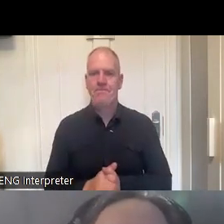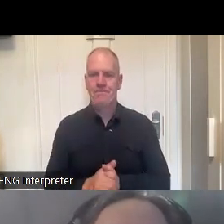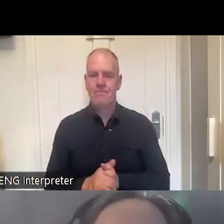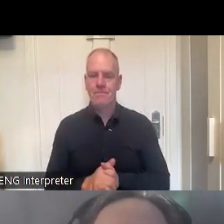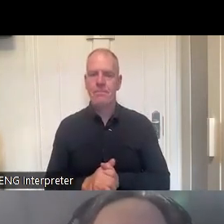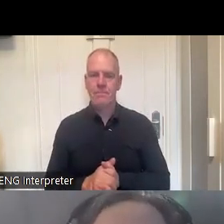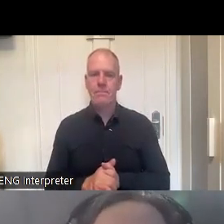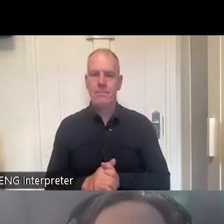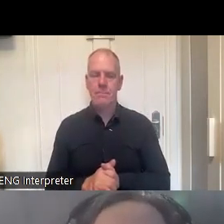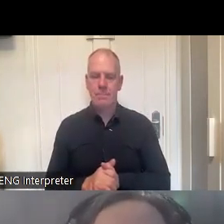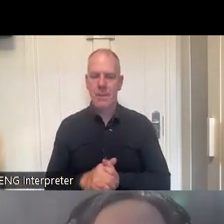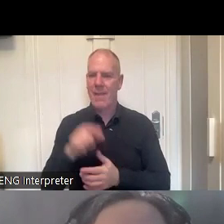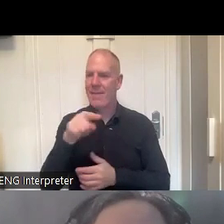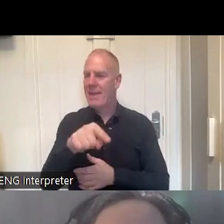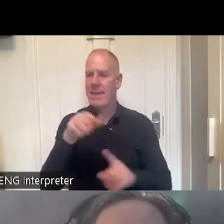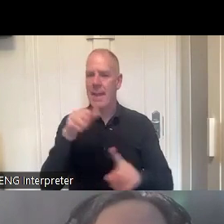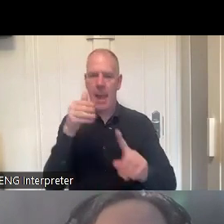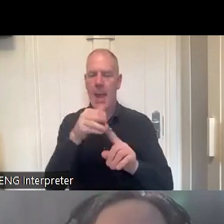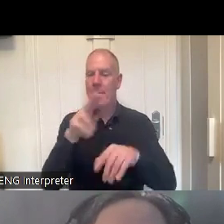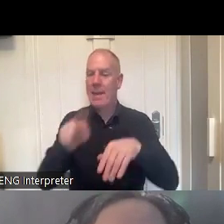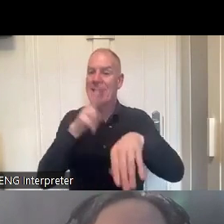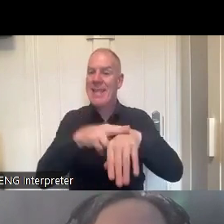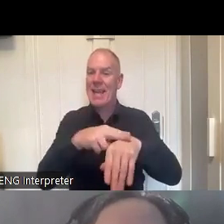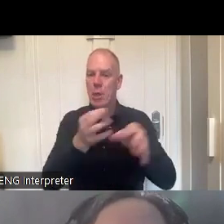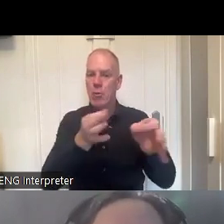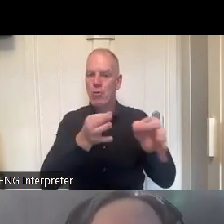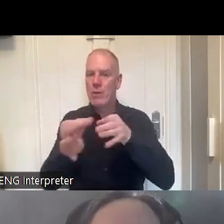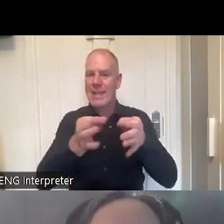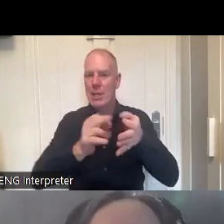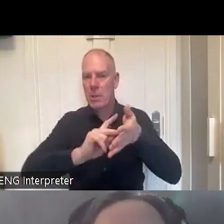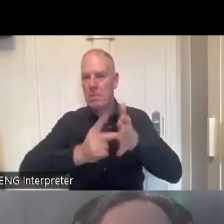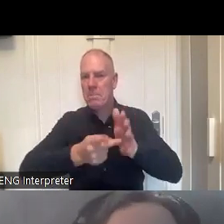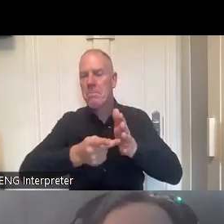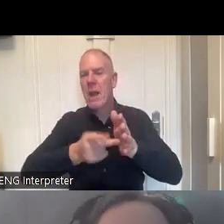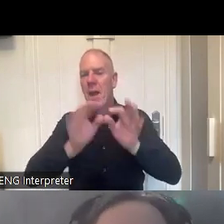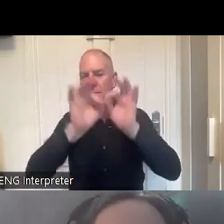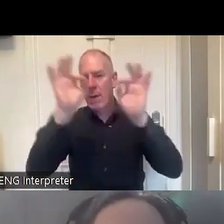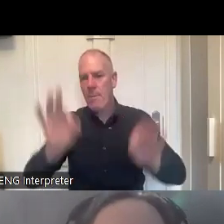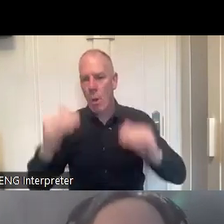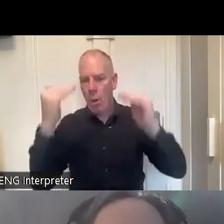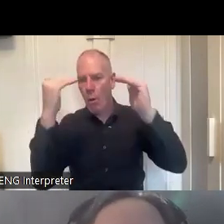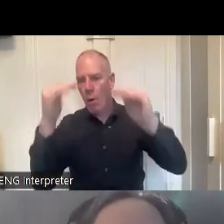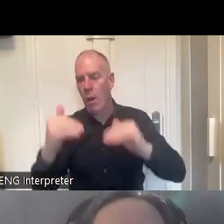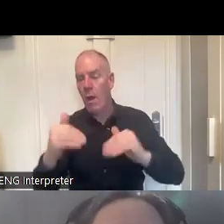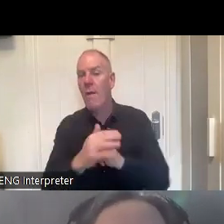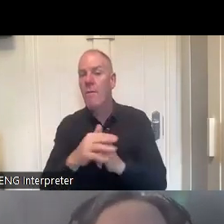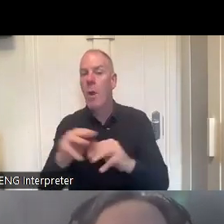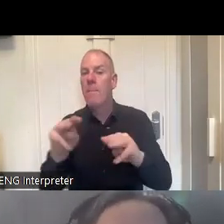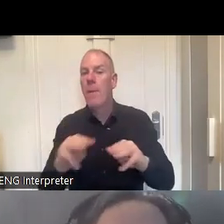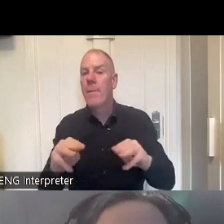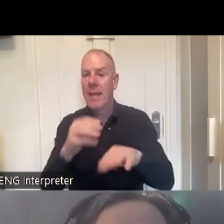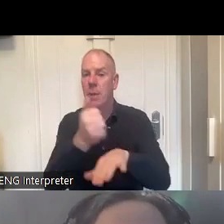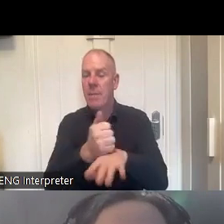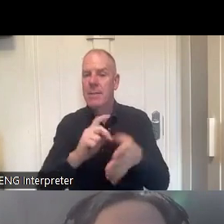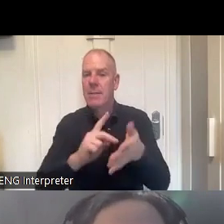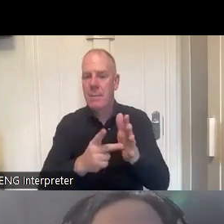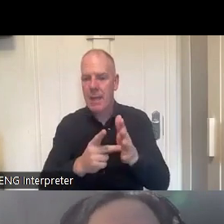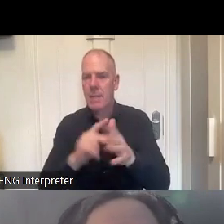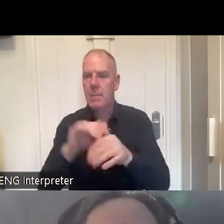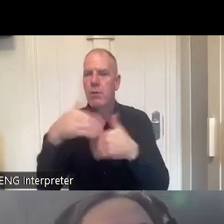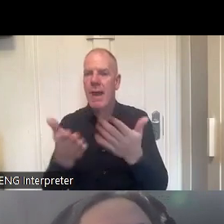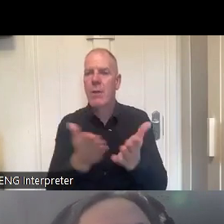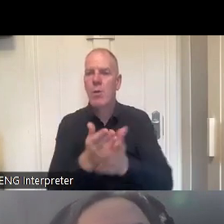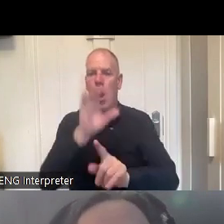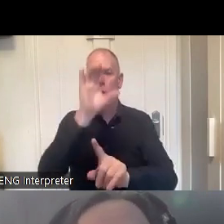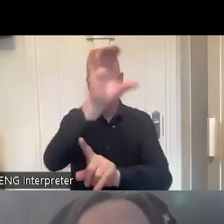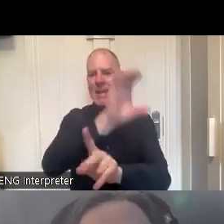It's a national strategic framework, but it will inform how population-based planning is delivered at regional level and will